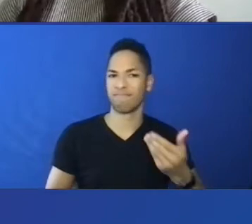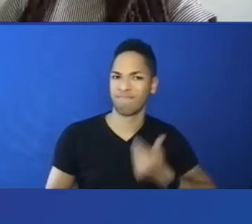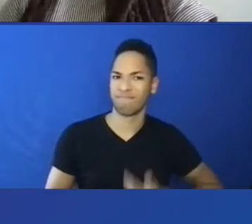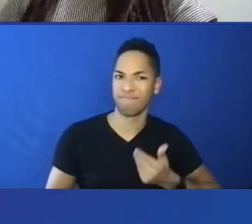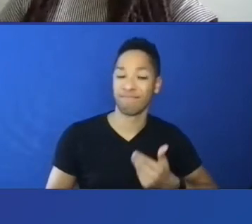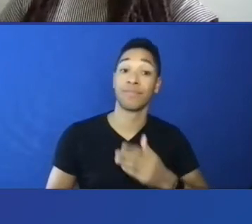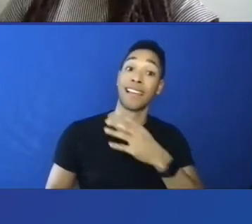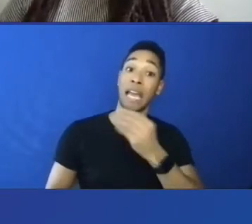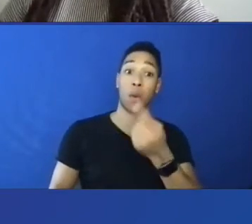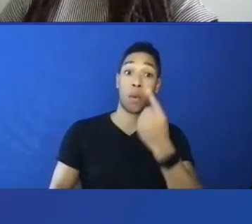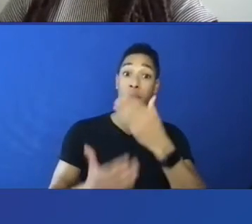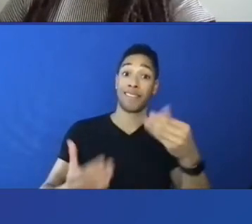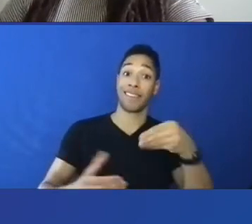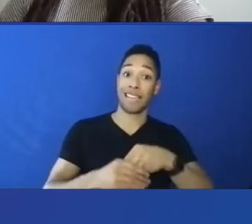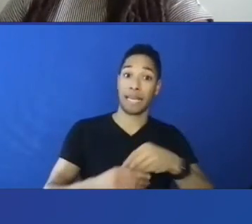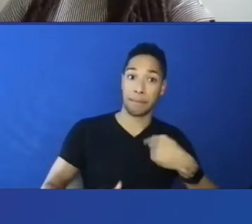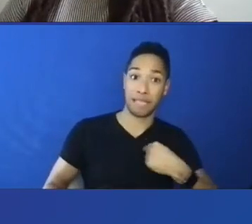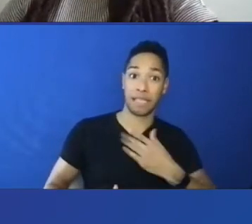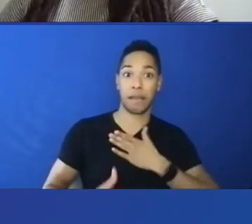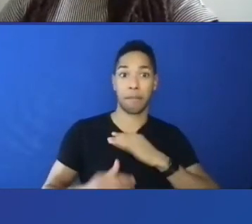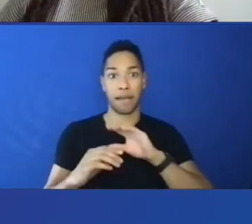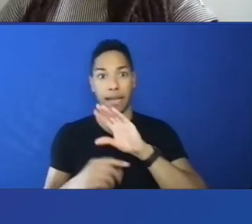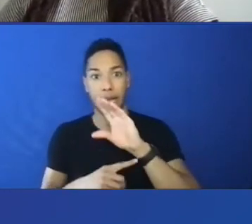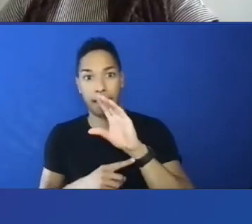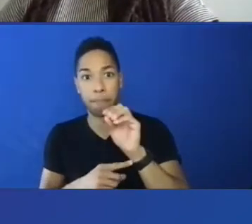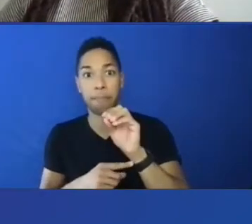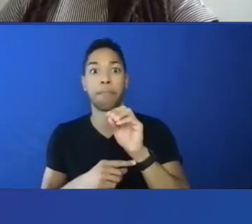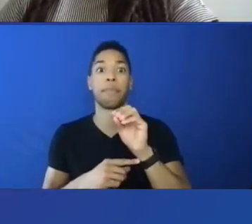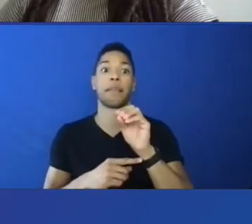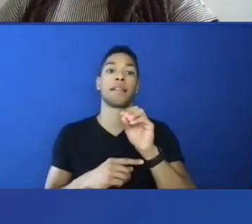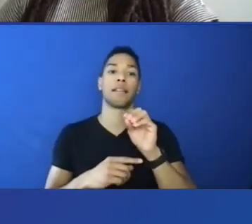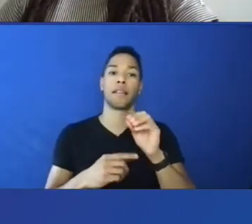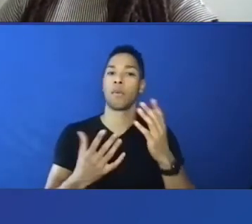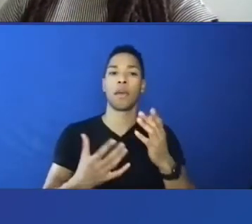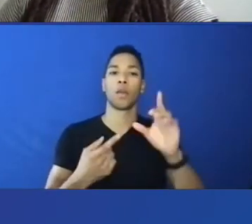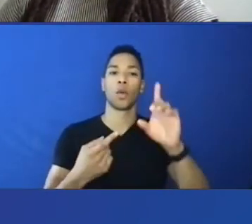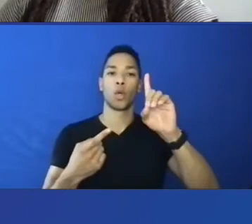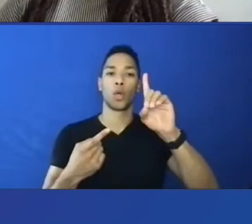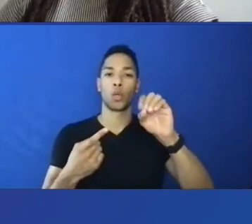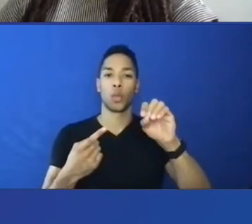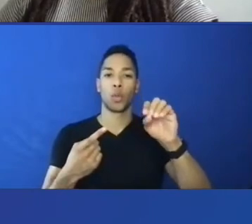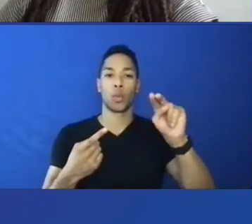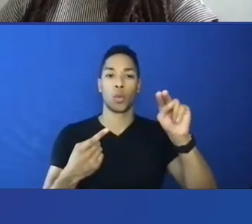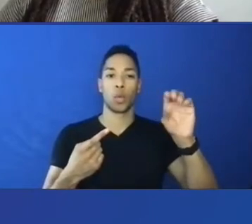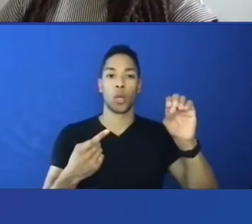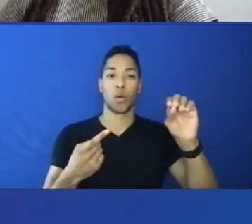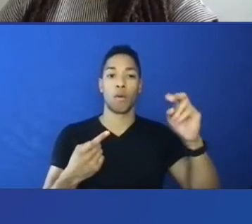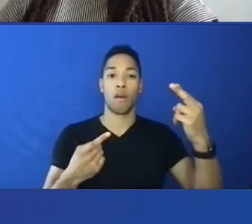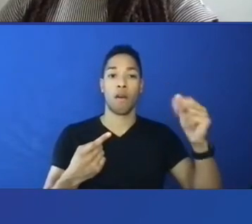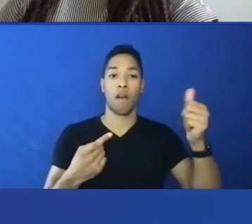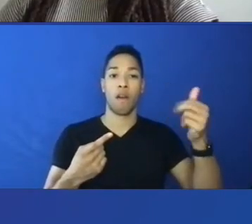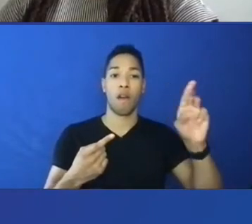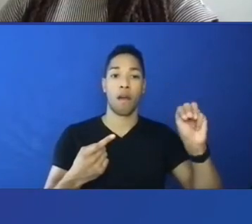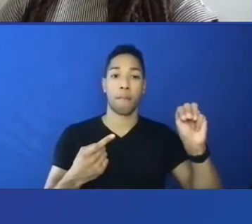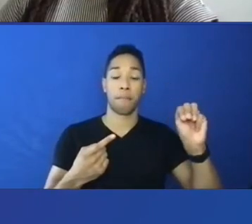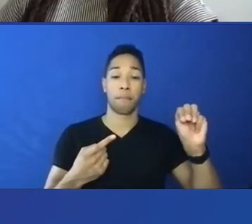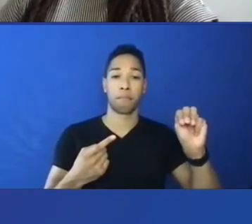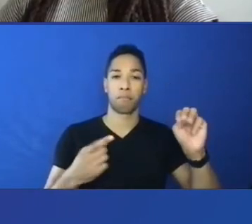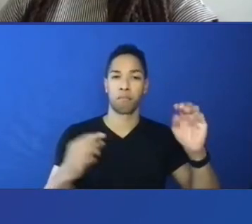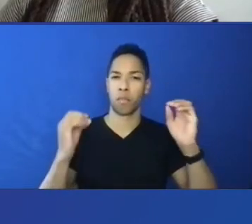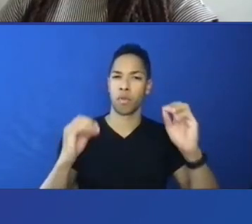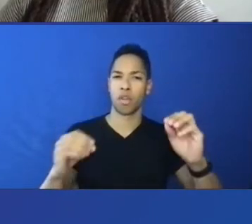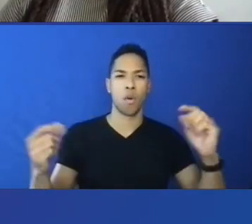company culture, in my company, in the school, of a do no harm. And so it is my hope that